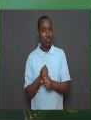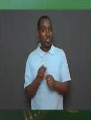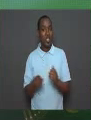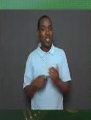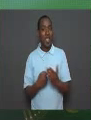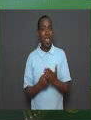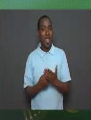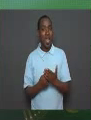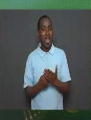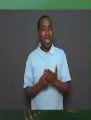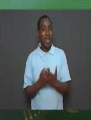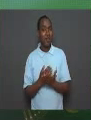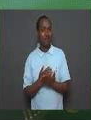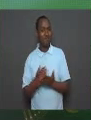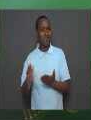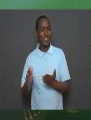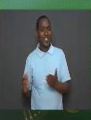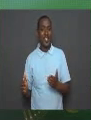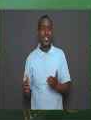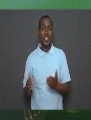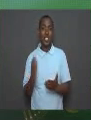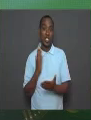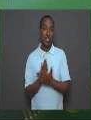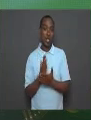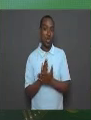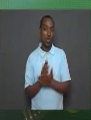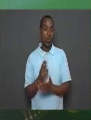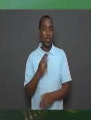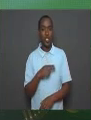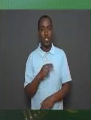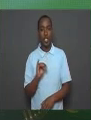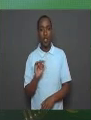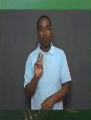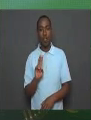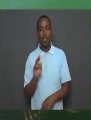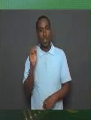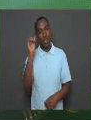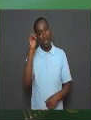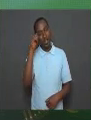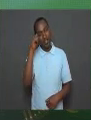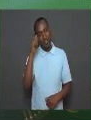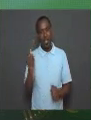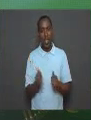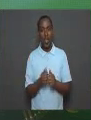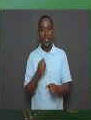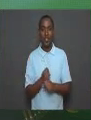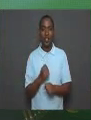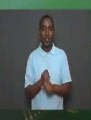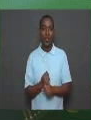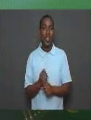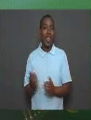stigma associated with HIV and AIDS. They have